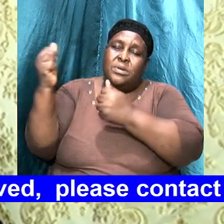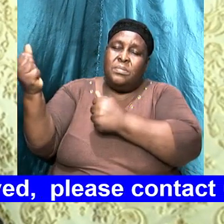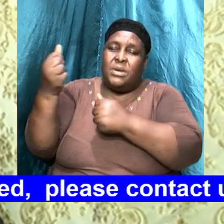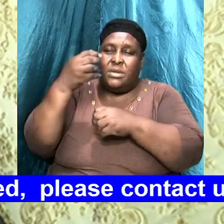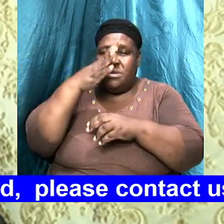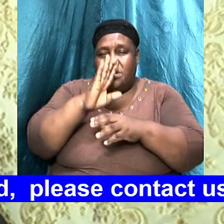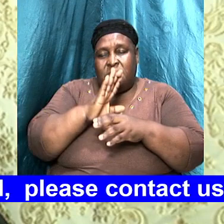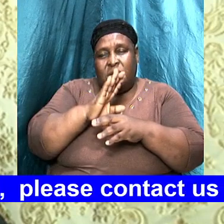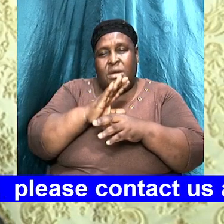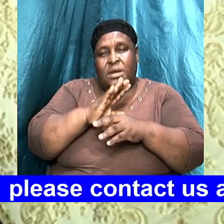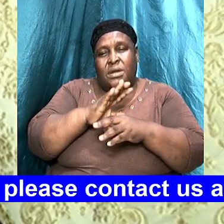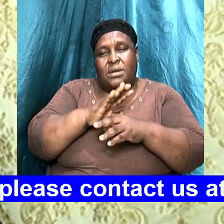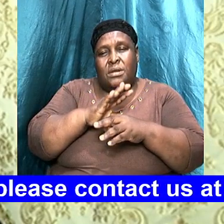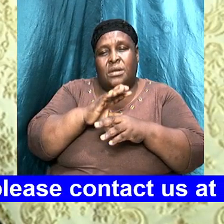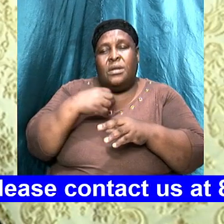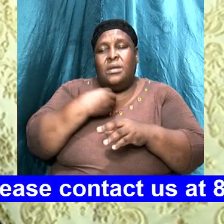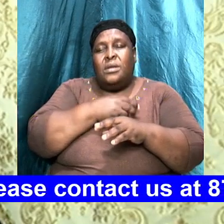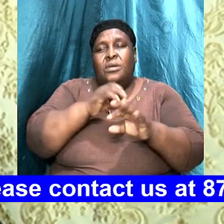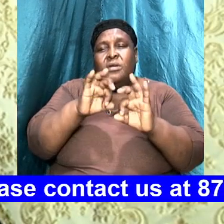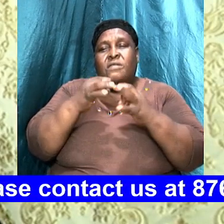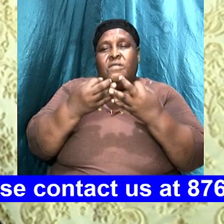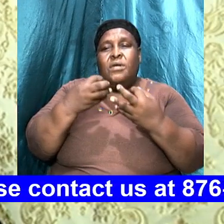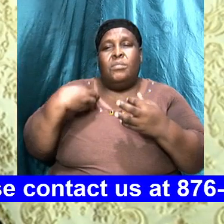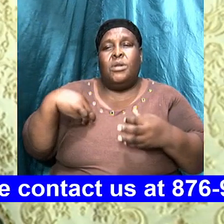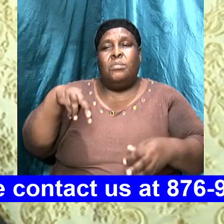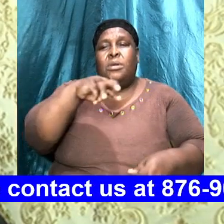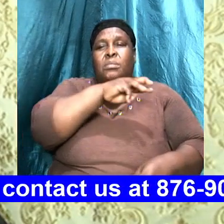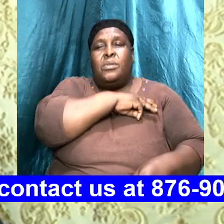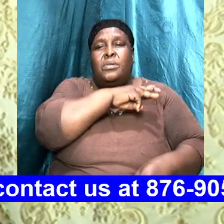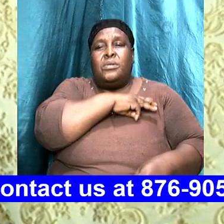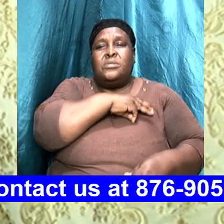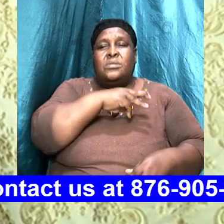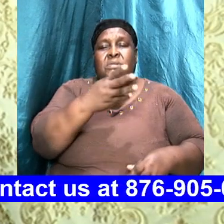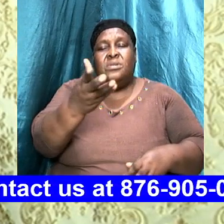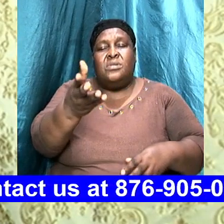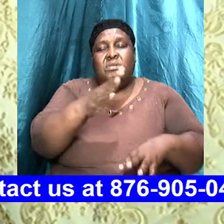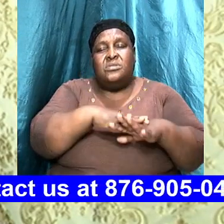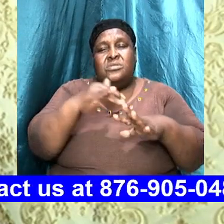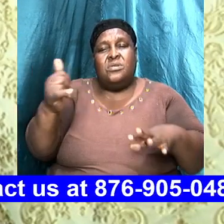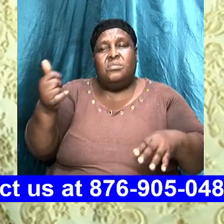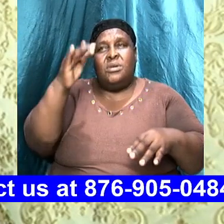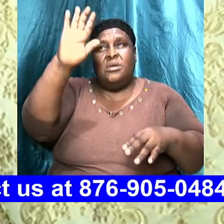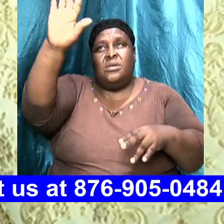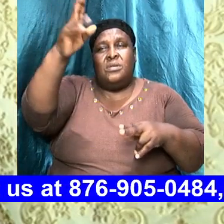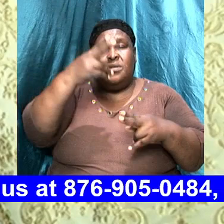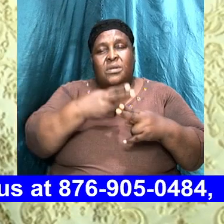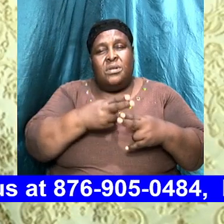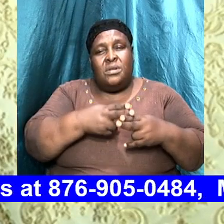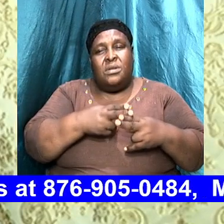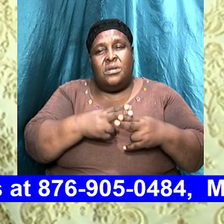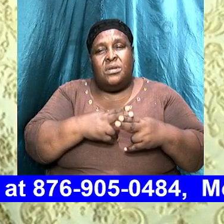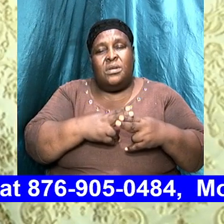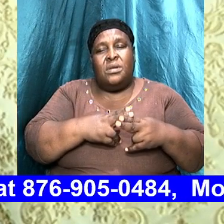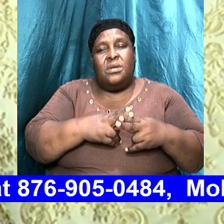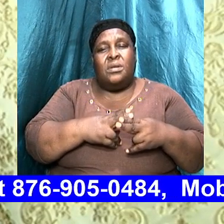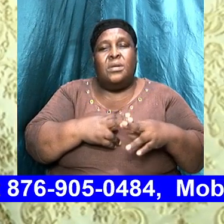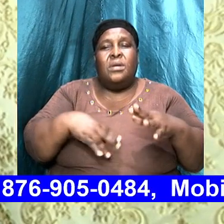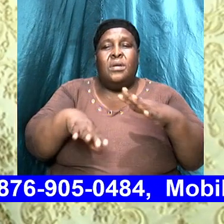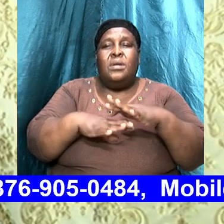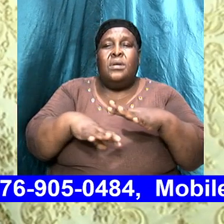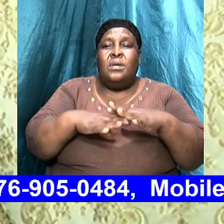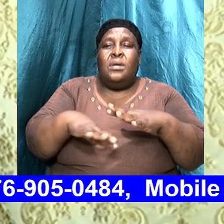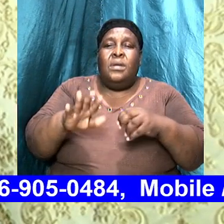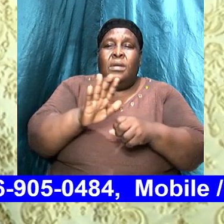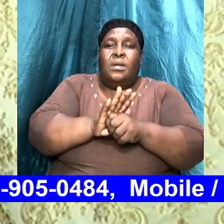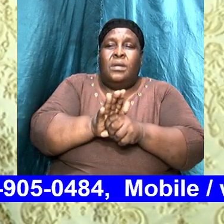for our family members Jesus Christ those who are called by your name those who God are under the weather with